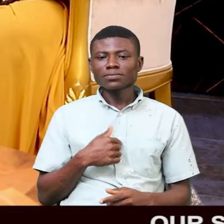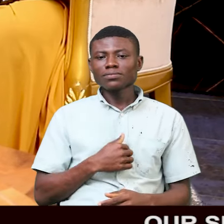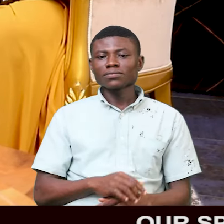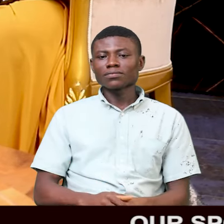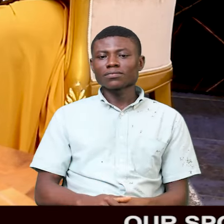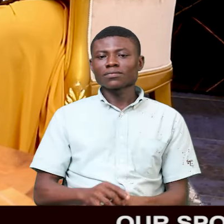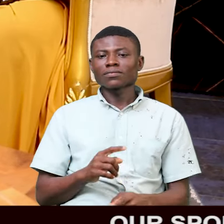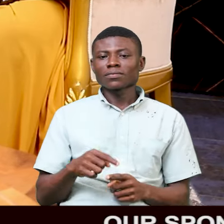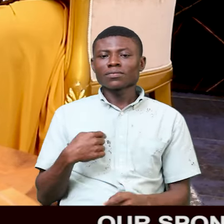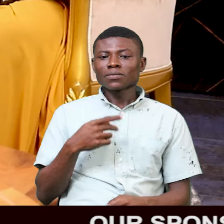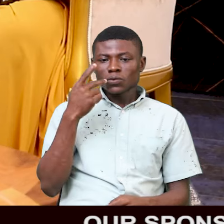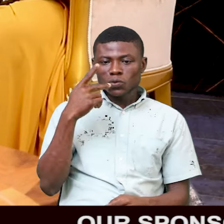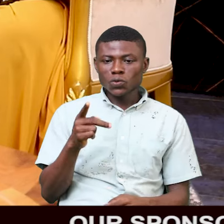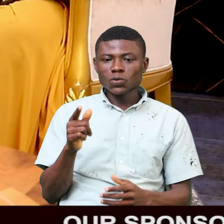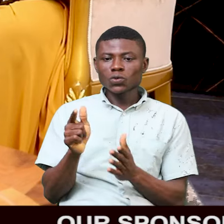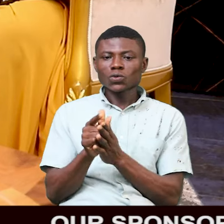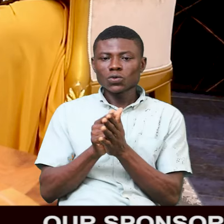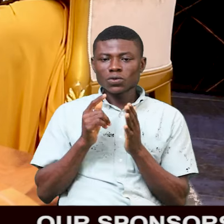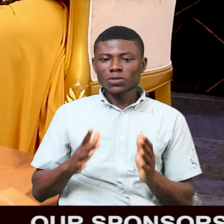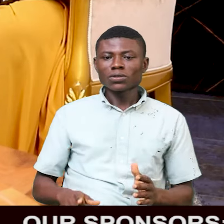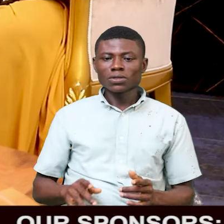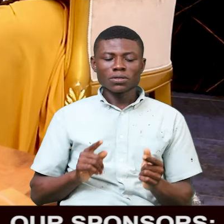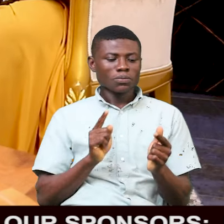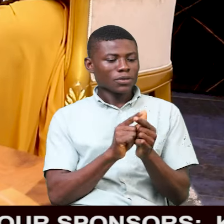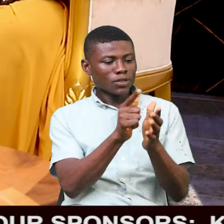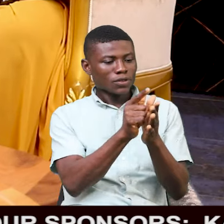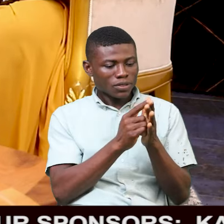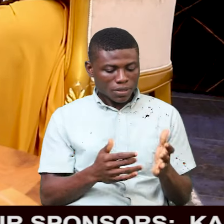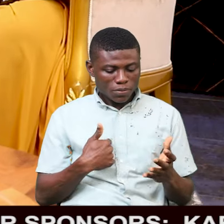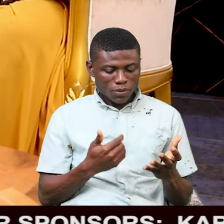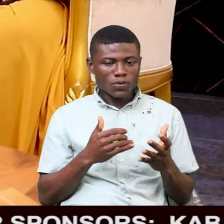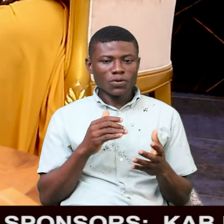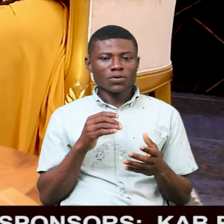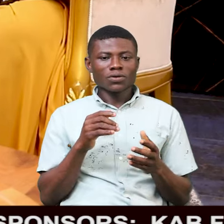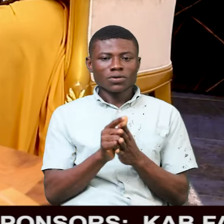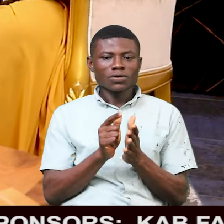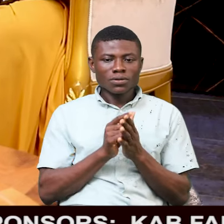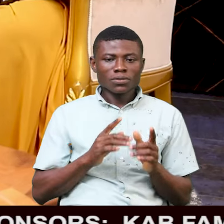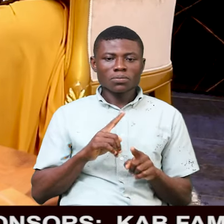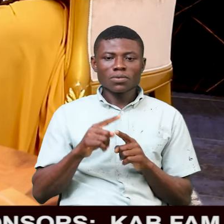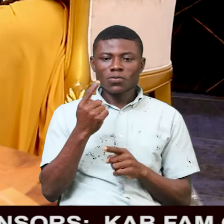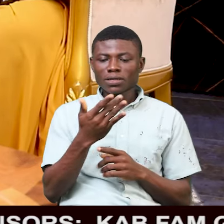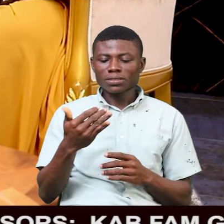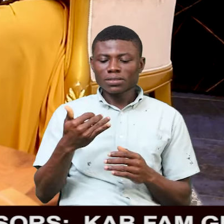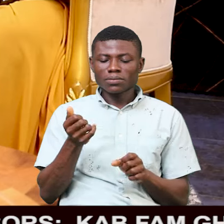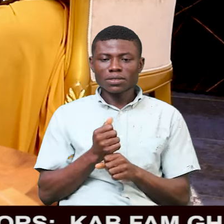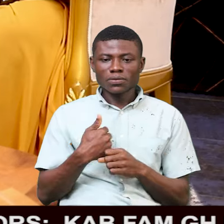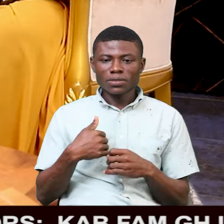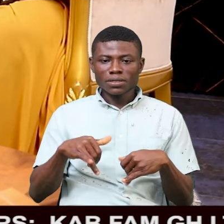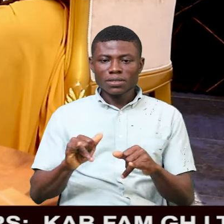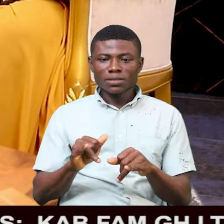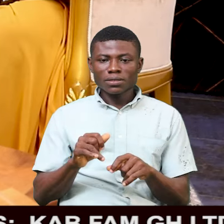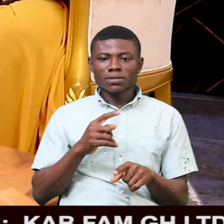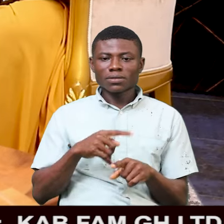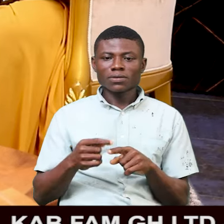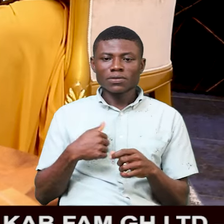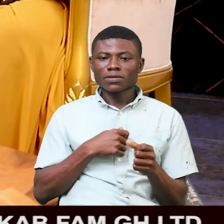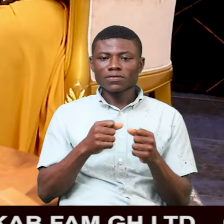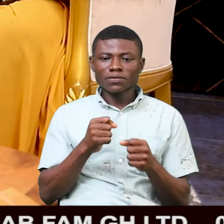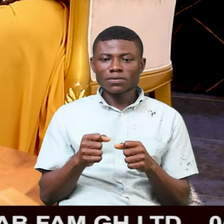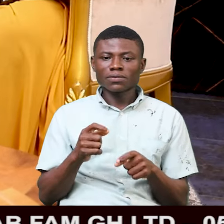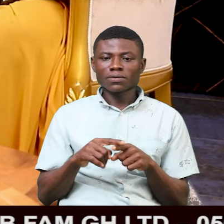Many times. I have seen a lawyer. I want to divorce. She's also gone. I want a divorce. Yes. But I think, but one thing that kept us going, it doesn't matter how we